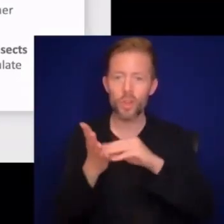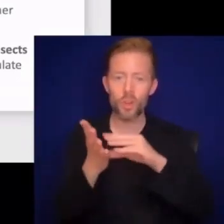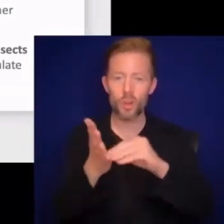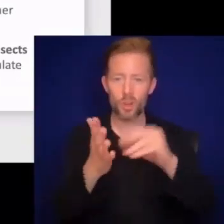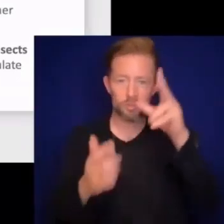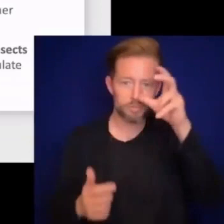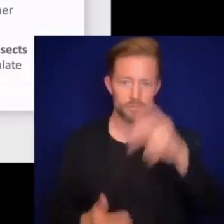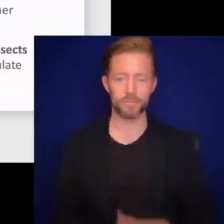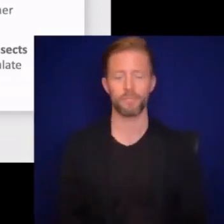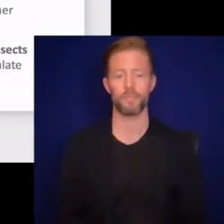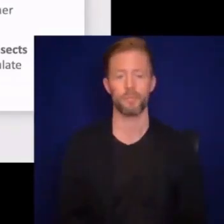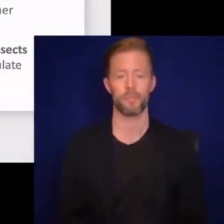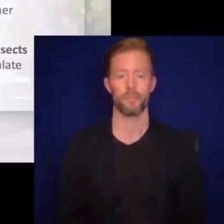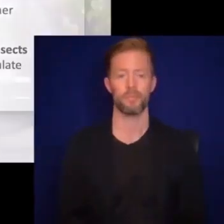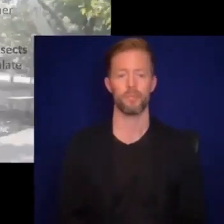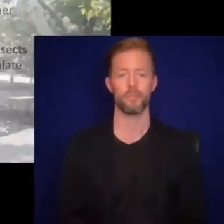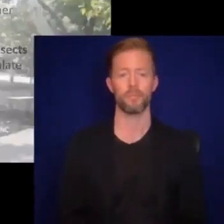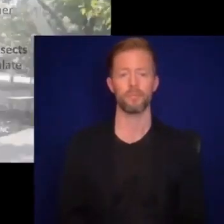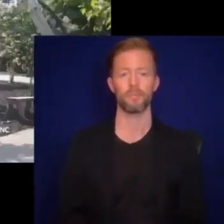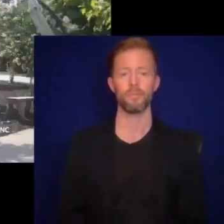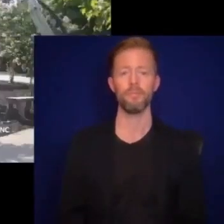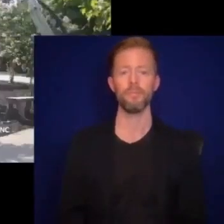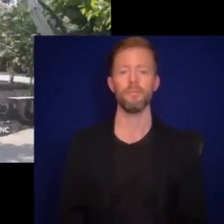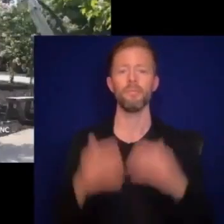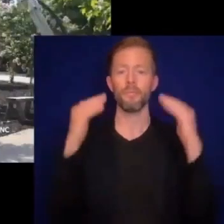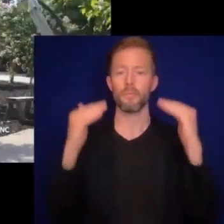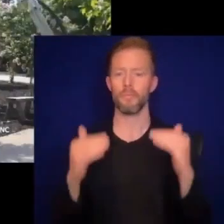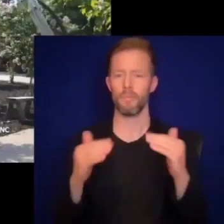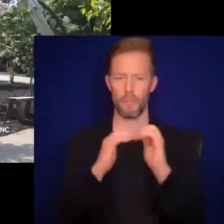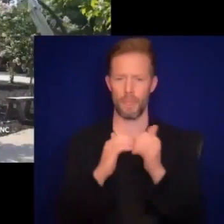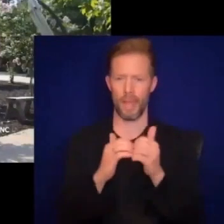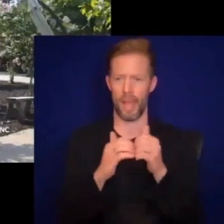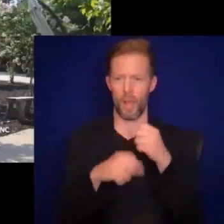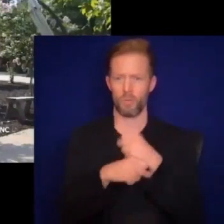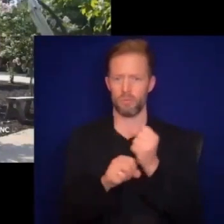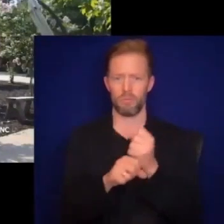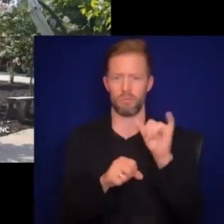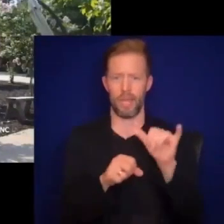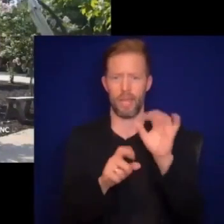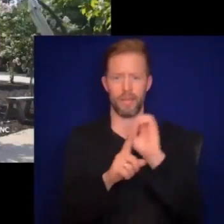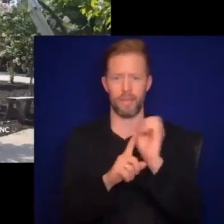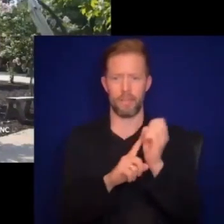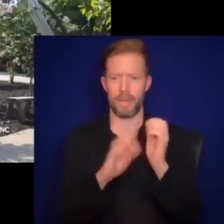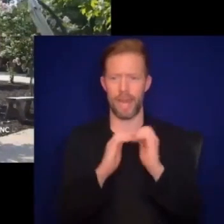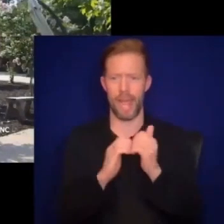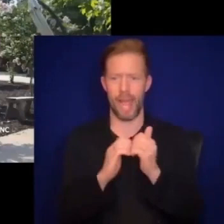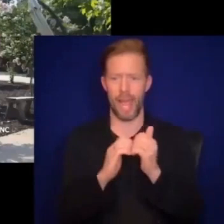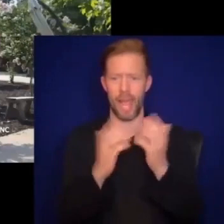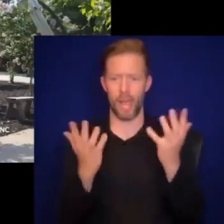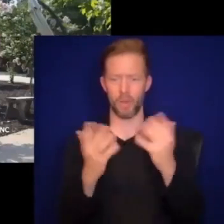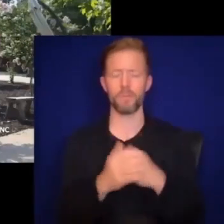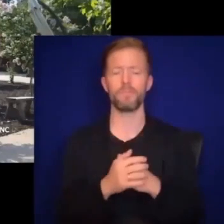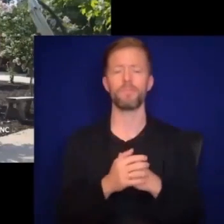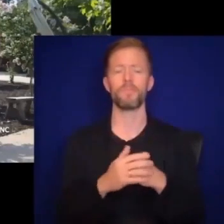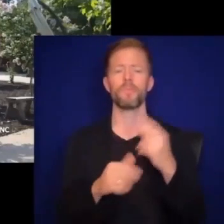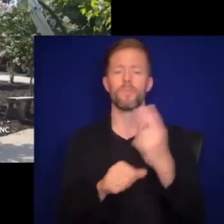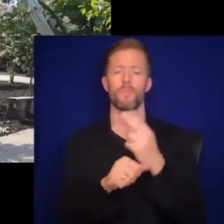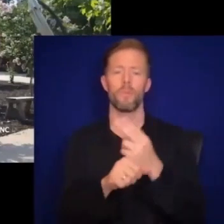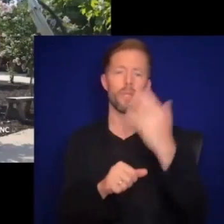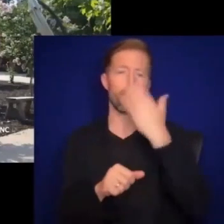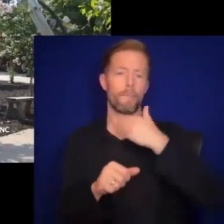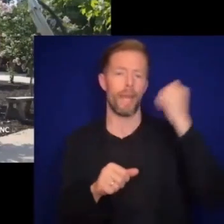to learn from. So how do we create these environments? And what are these environments? Well, we use a